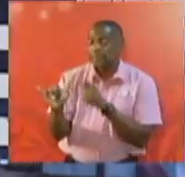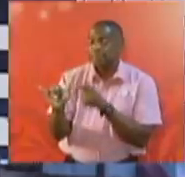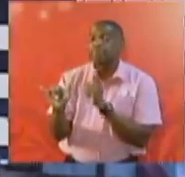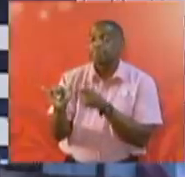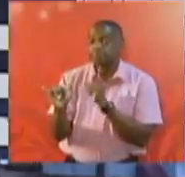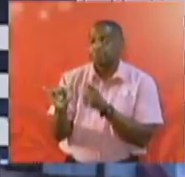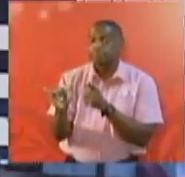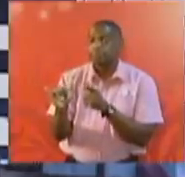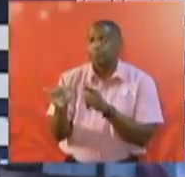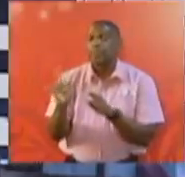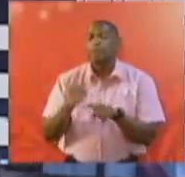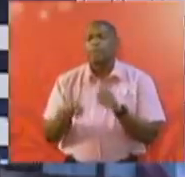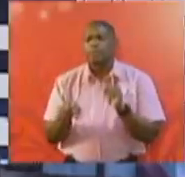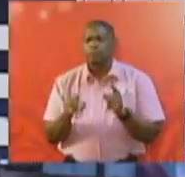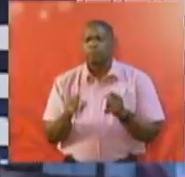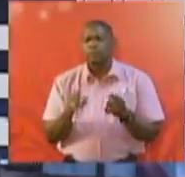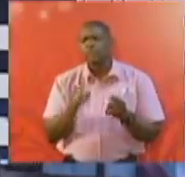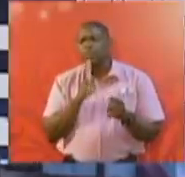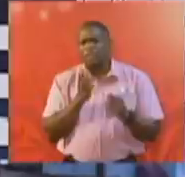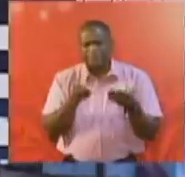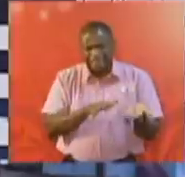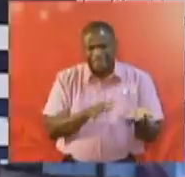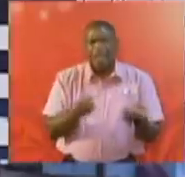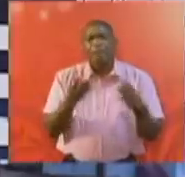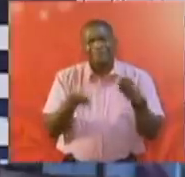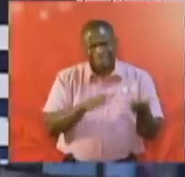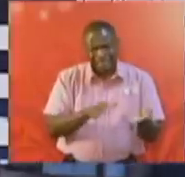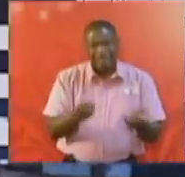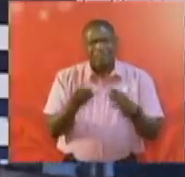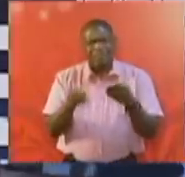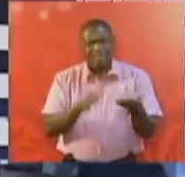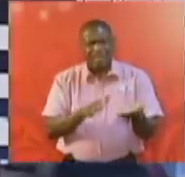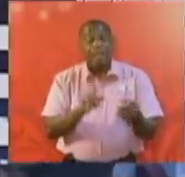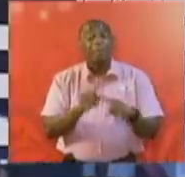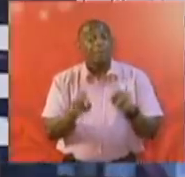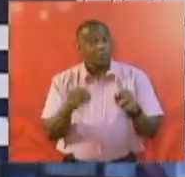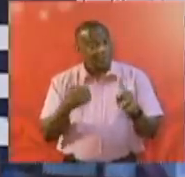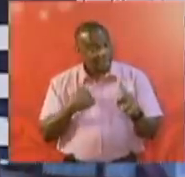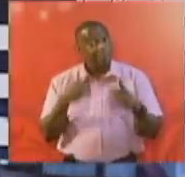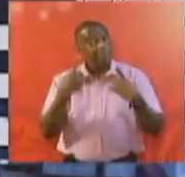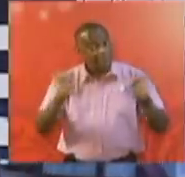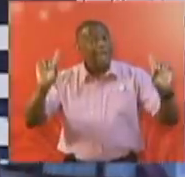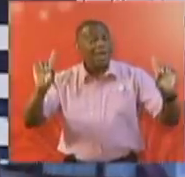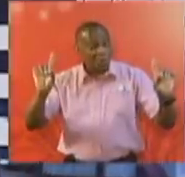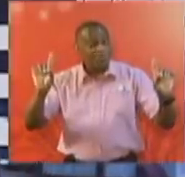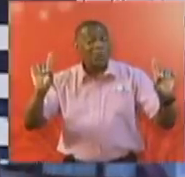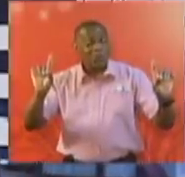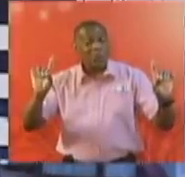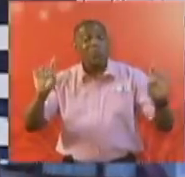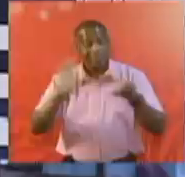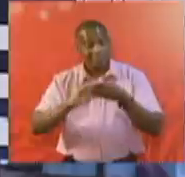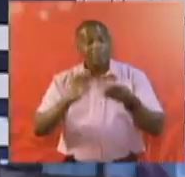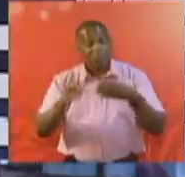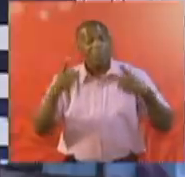I'm talking too much about mortality. I'm talking too much about how many people are dying. We have success stories. When you go to ICU